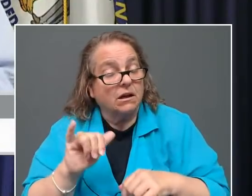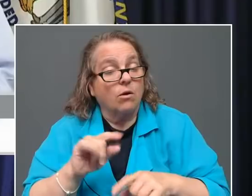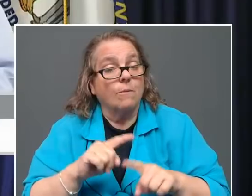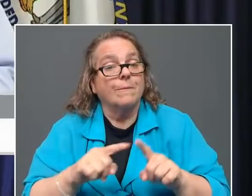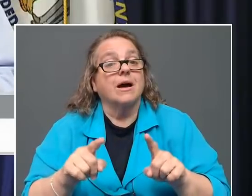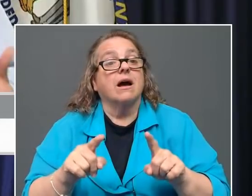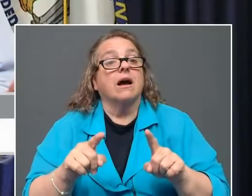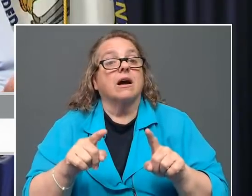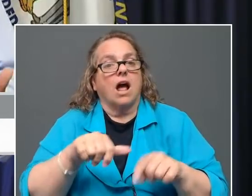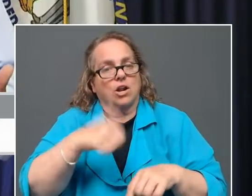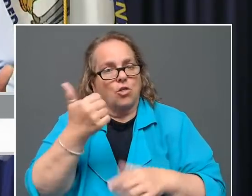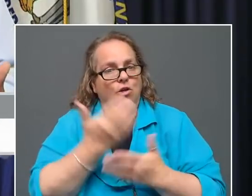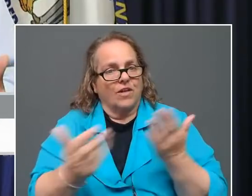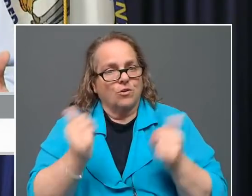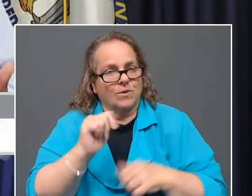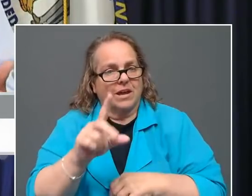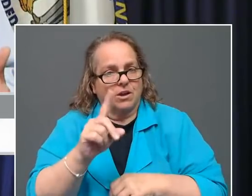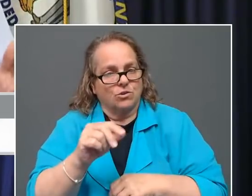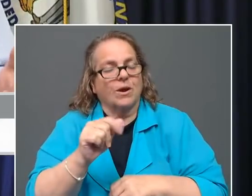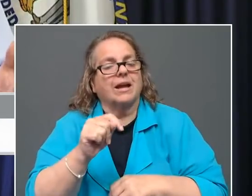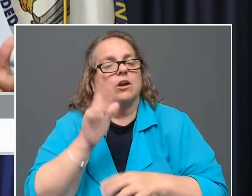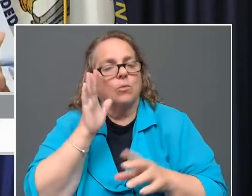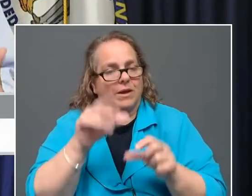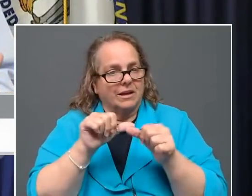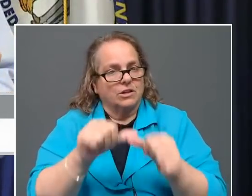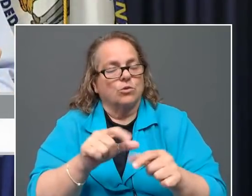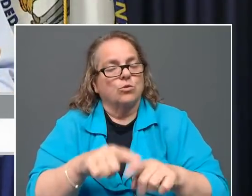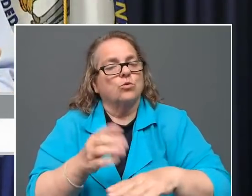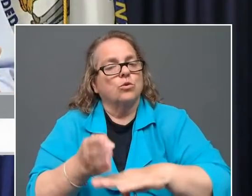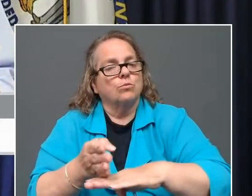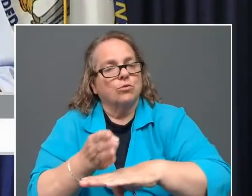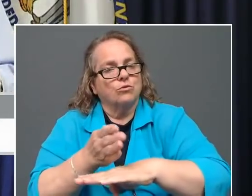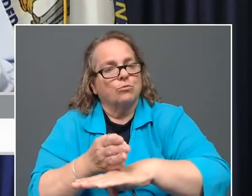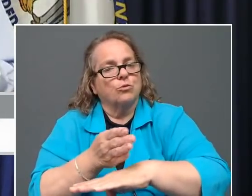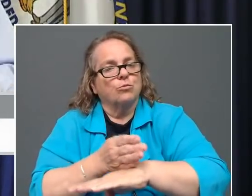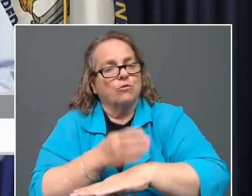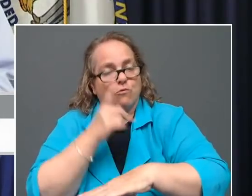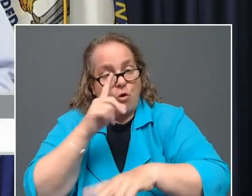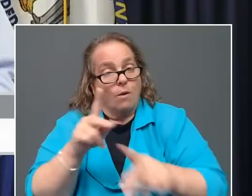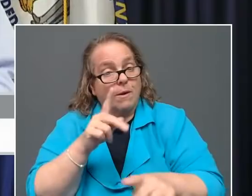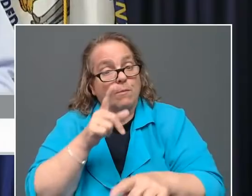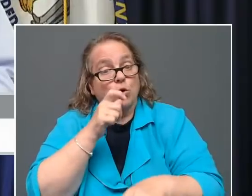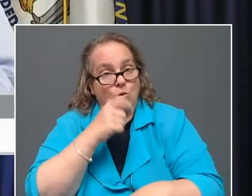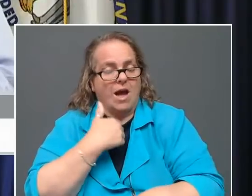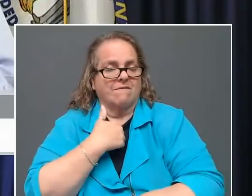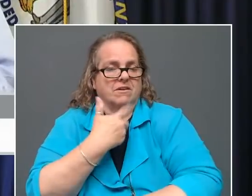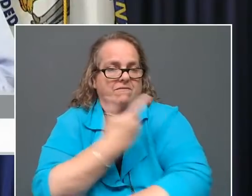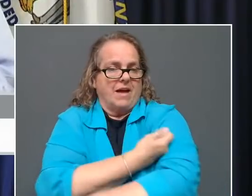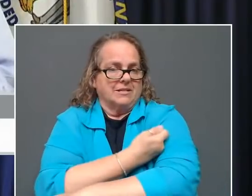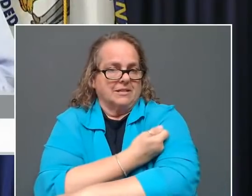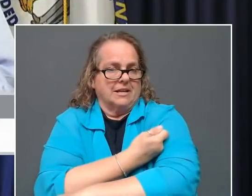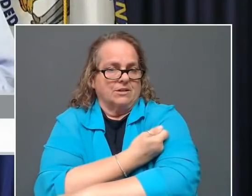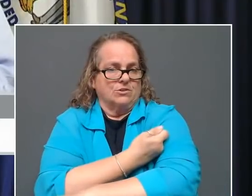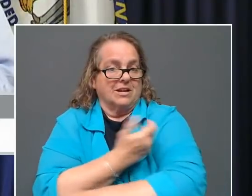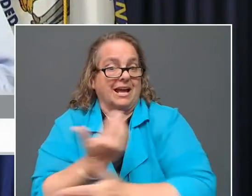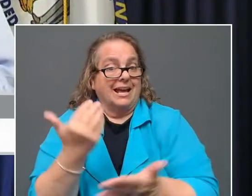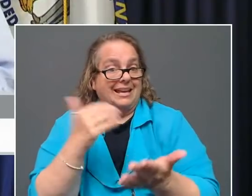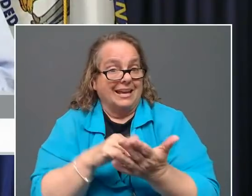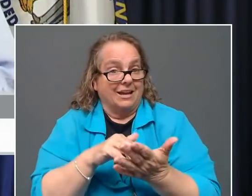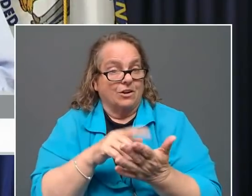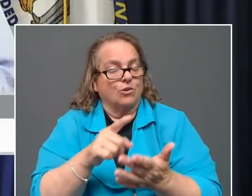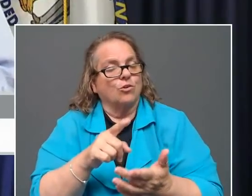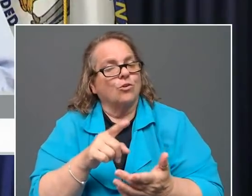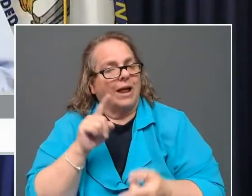do. And this is going to continue. Those that are vaccinated, again, you're less likely to